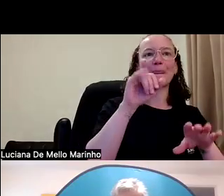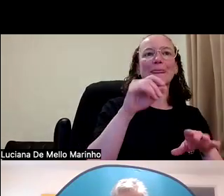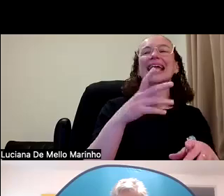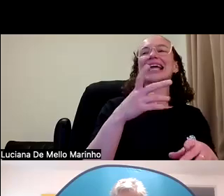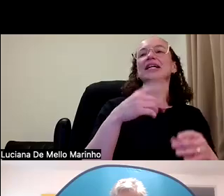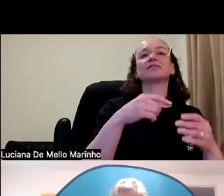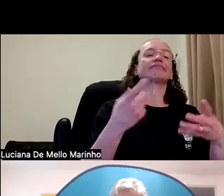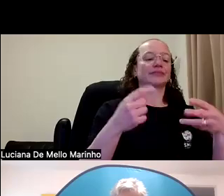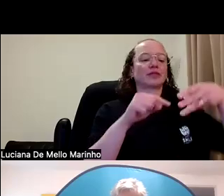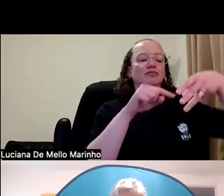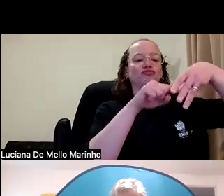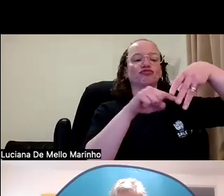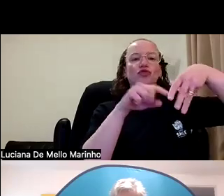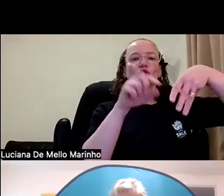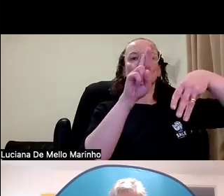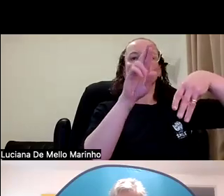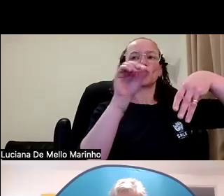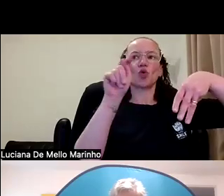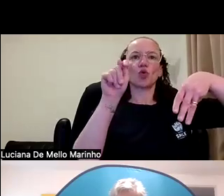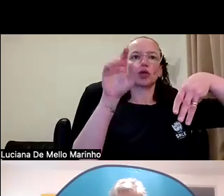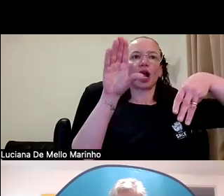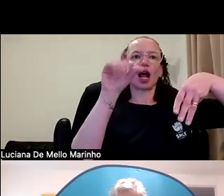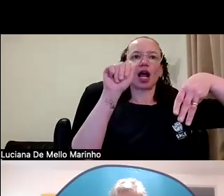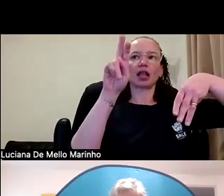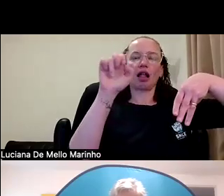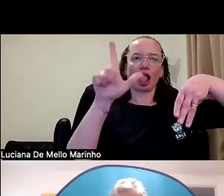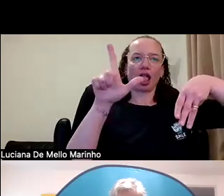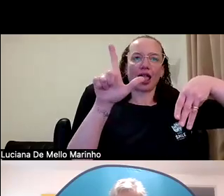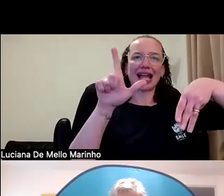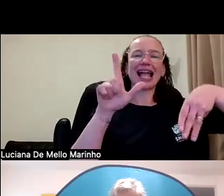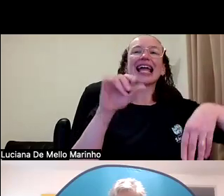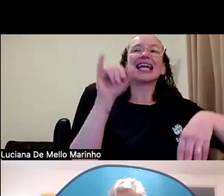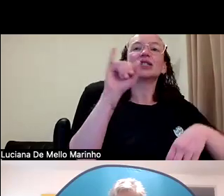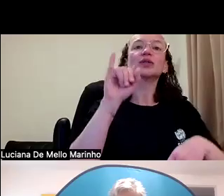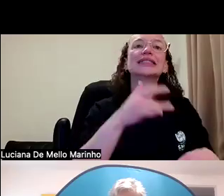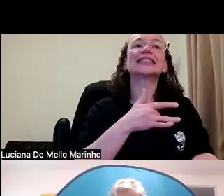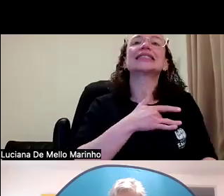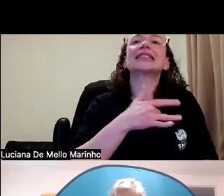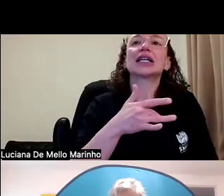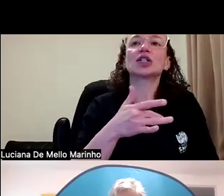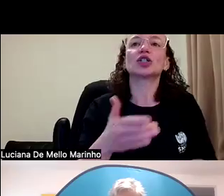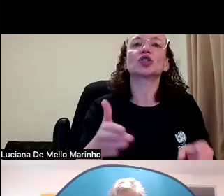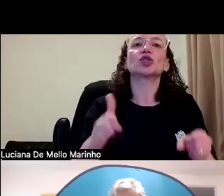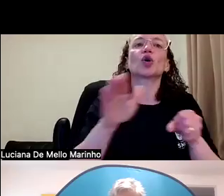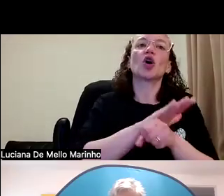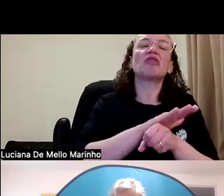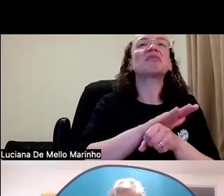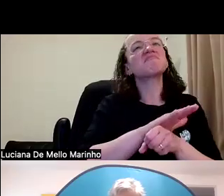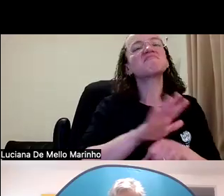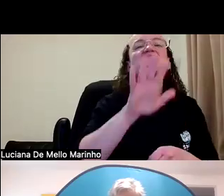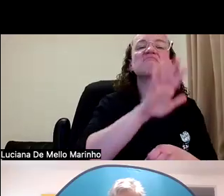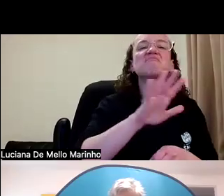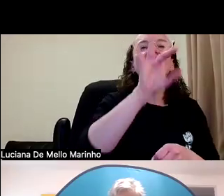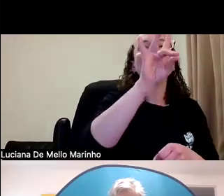but understanding that the insurance, so for root canal, insurance